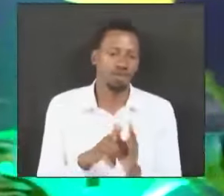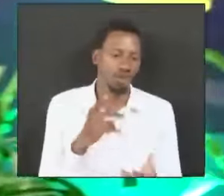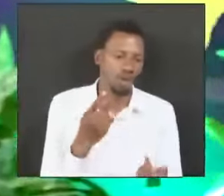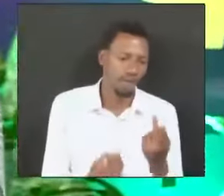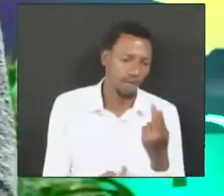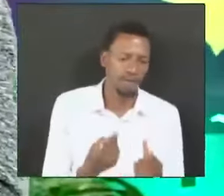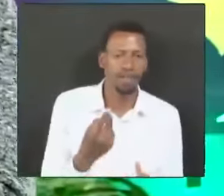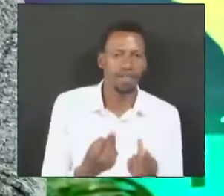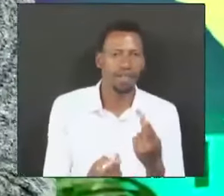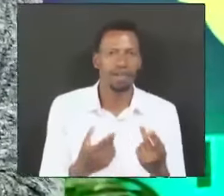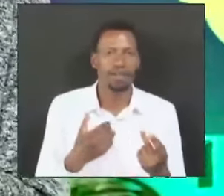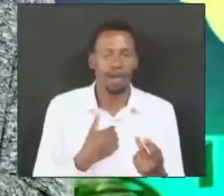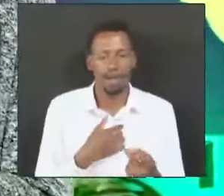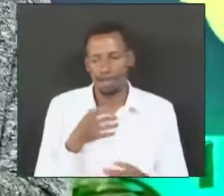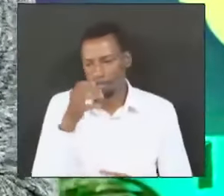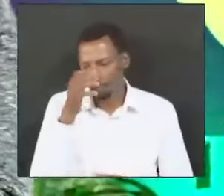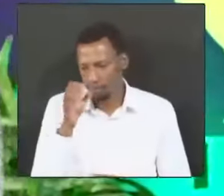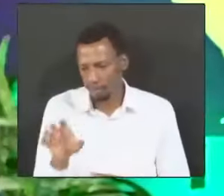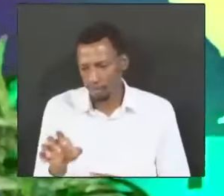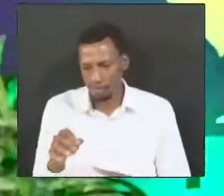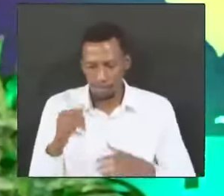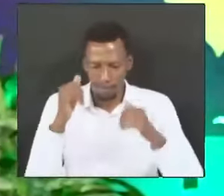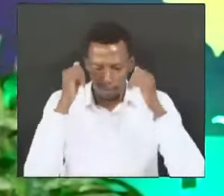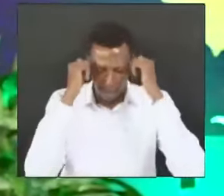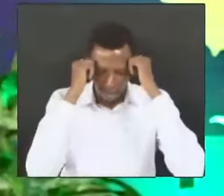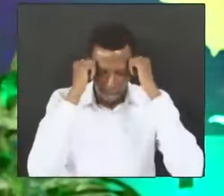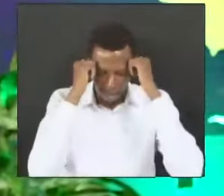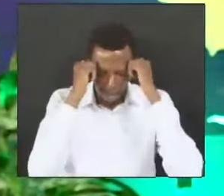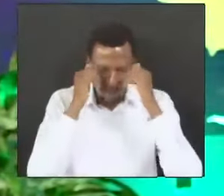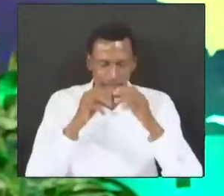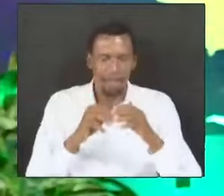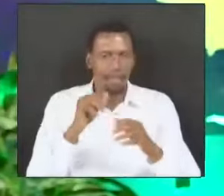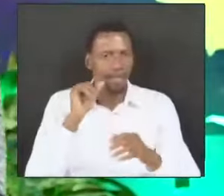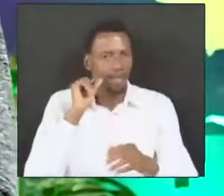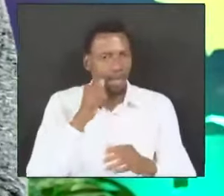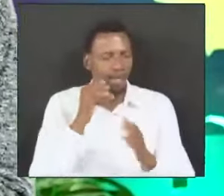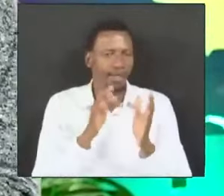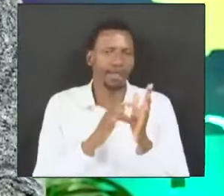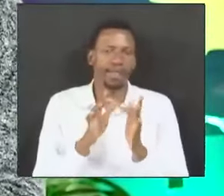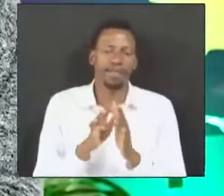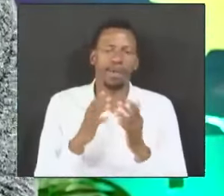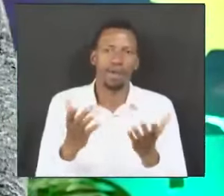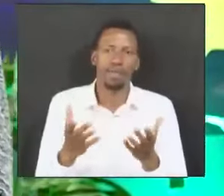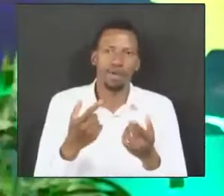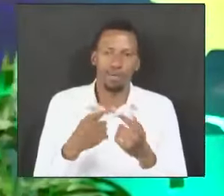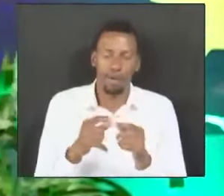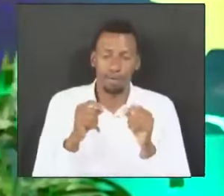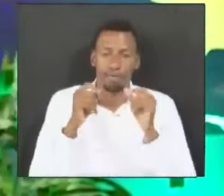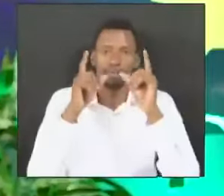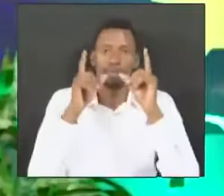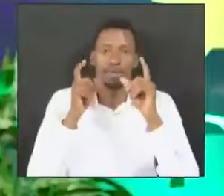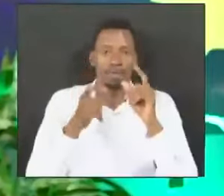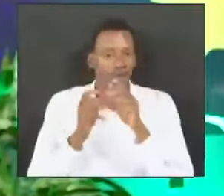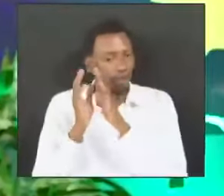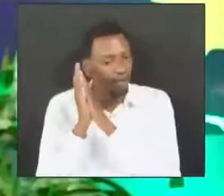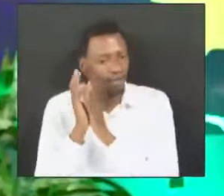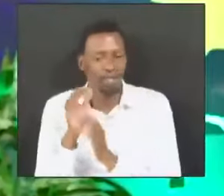neglected to study the great Bible, and yet have not been awakened from our